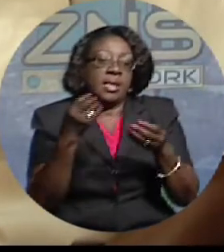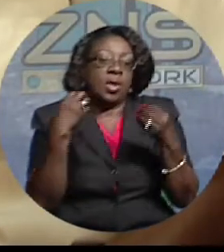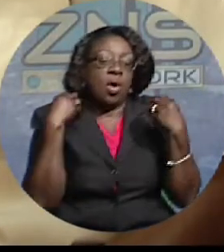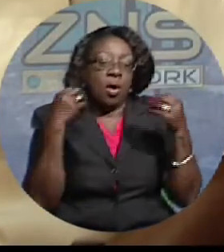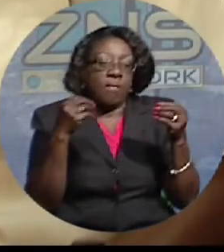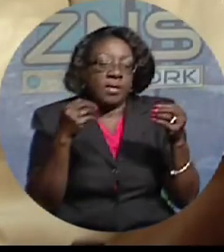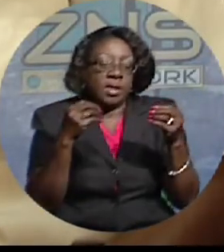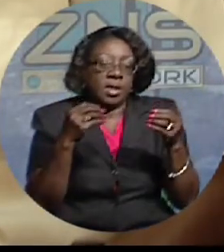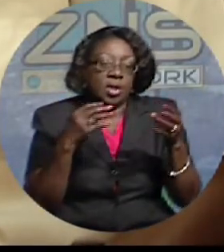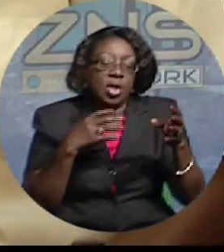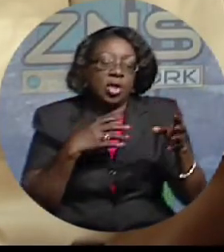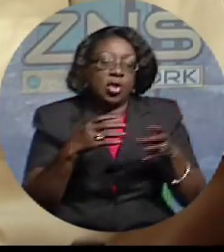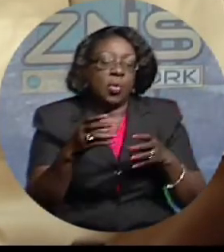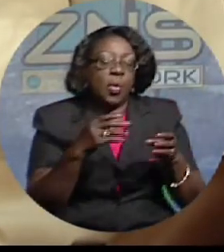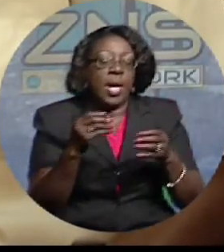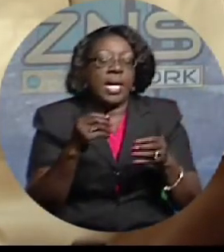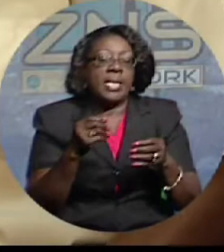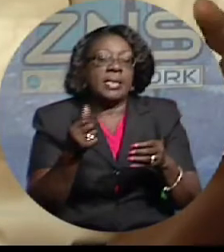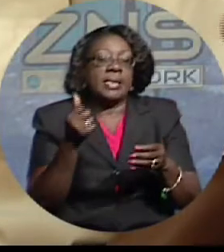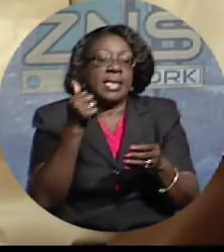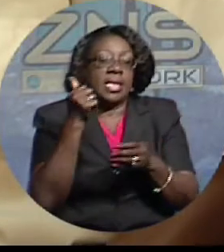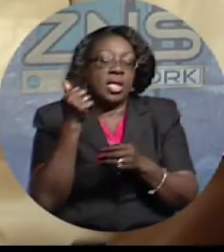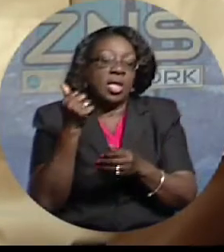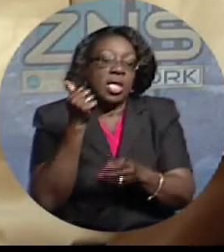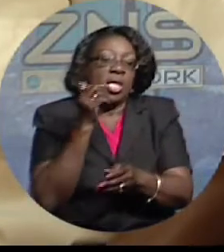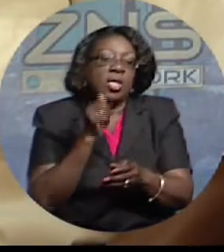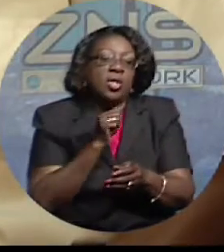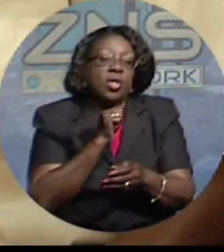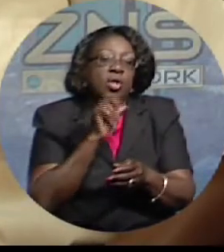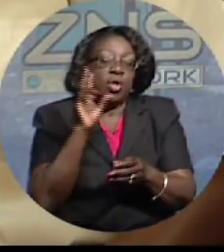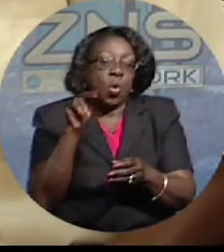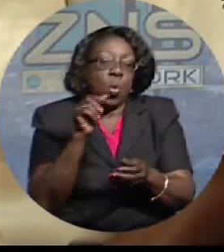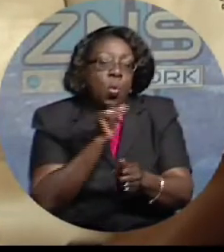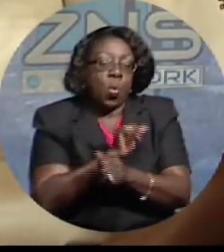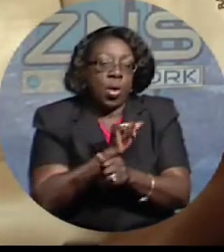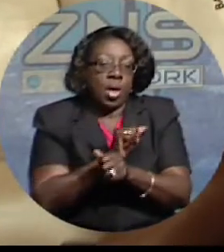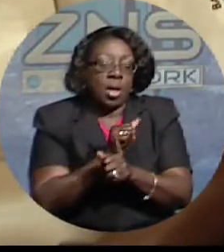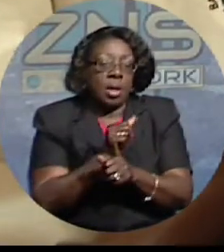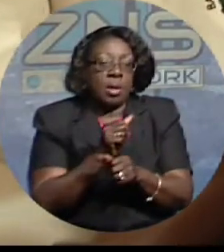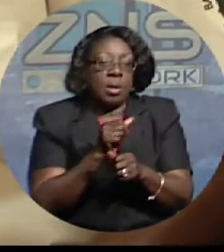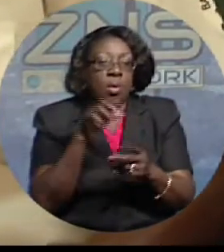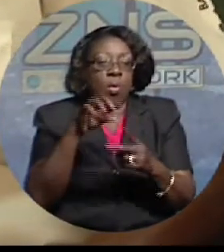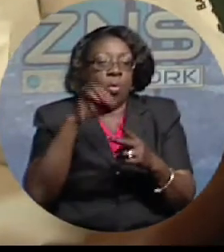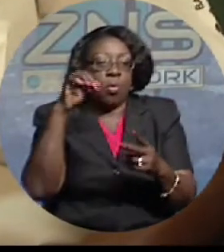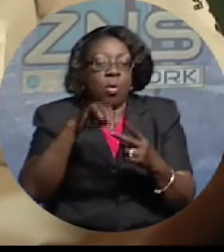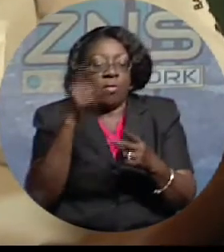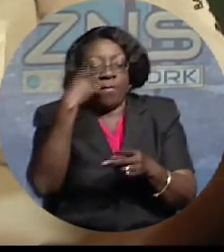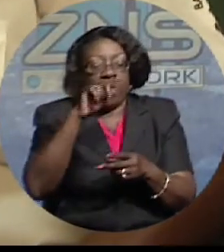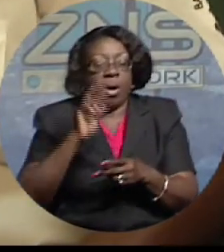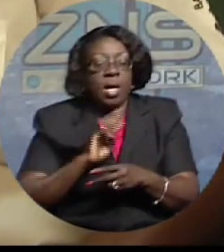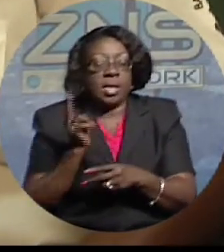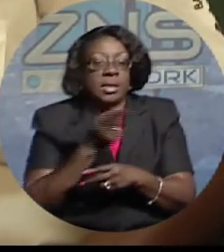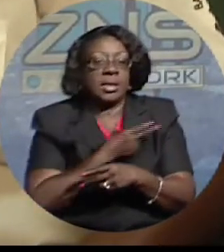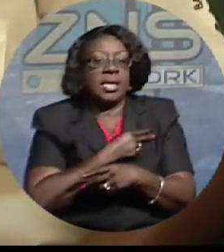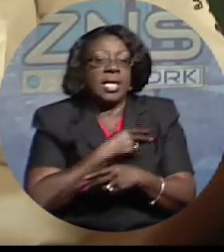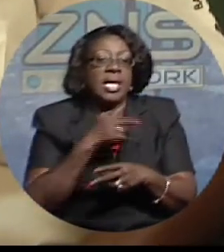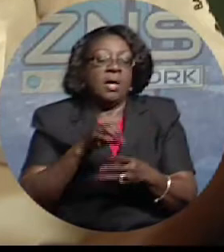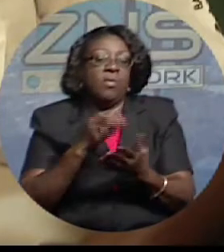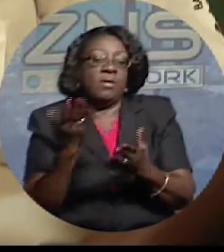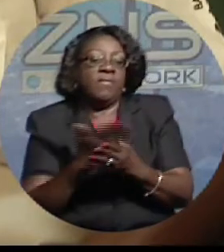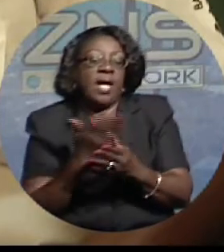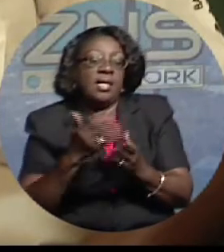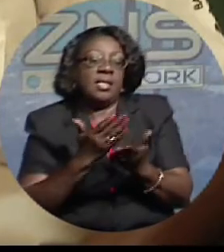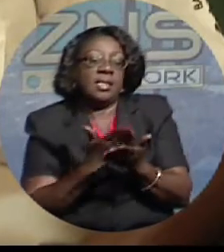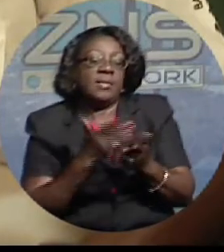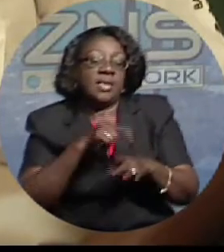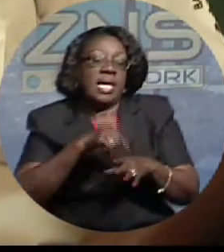poll for us. This is pursuant to a strike trade dispute that was filed sometime last year on